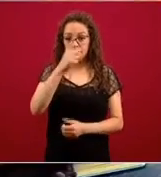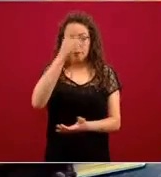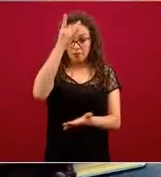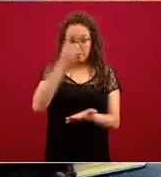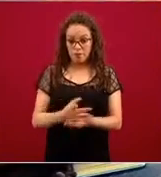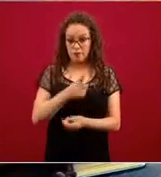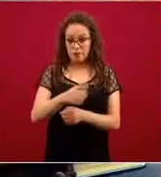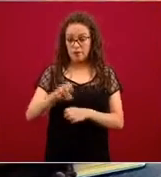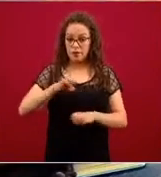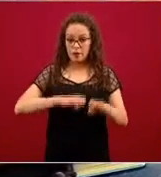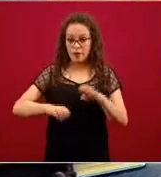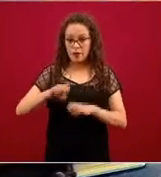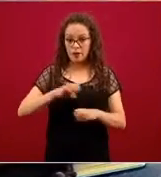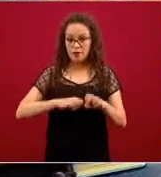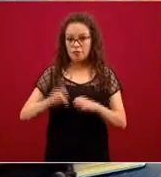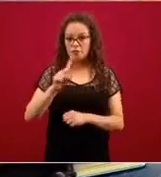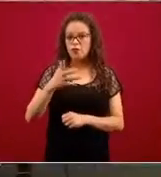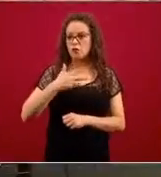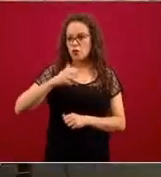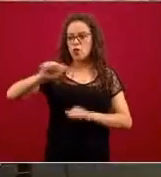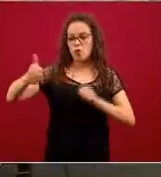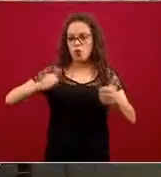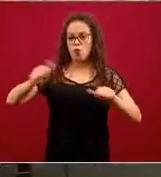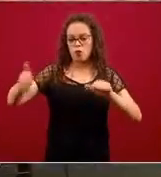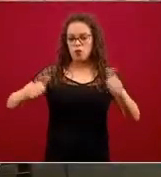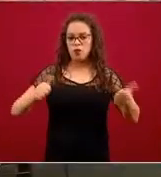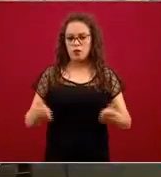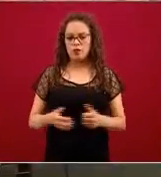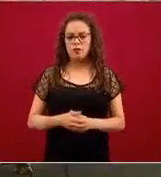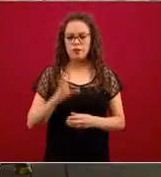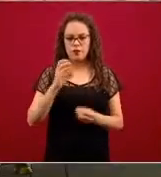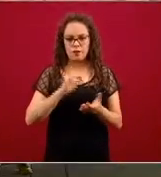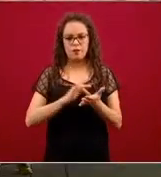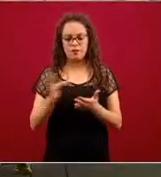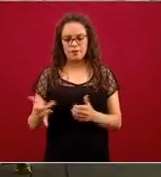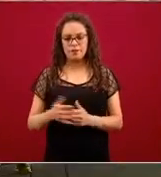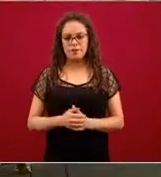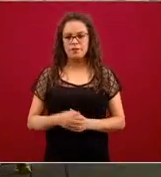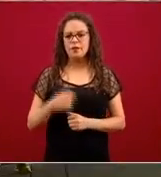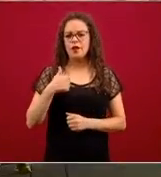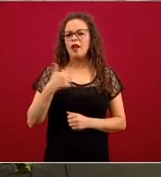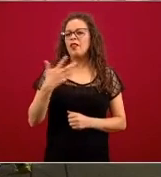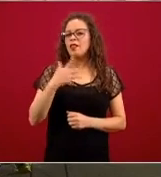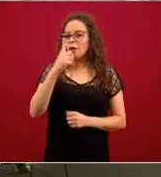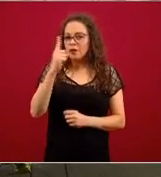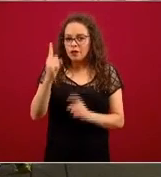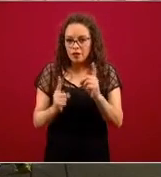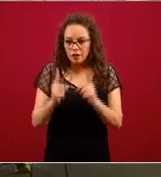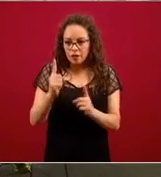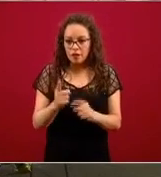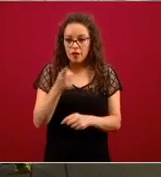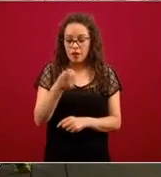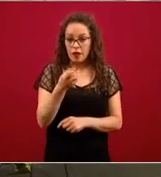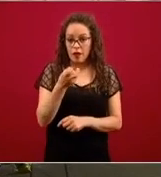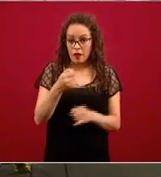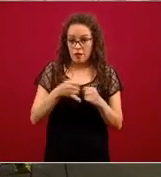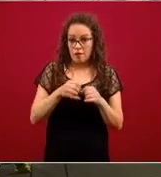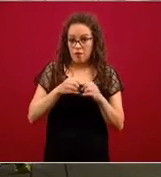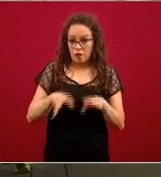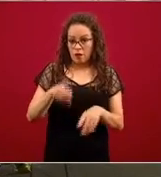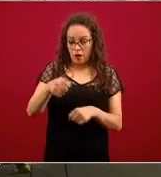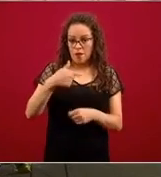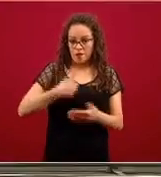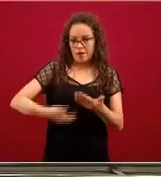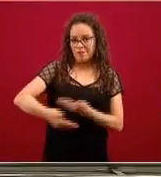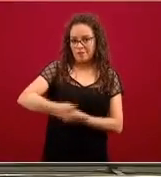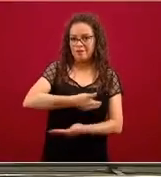down this activity. And this is not the only company that is continuing to operate. Thank you. I'm just wondering if that